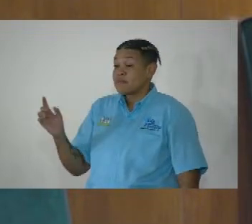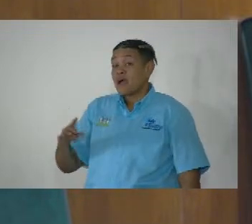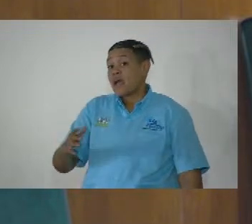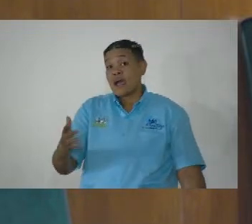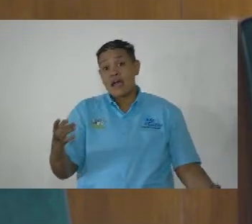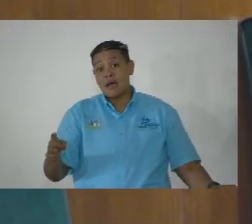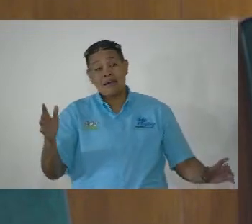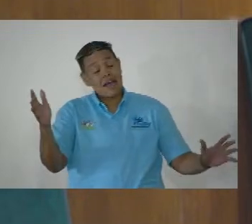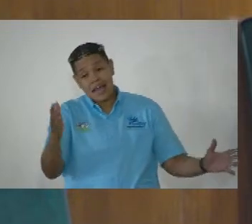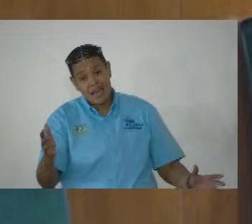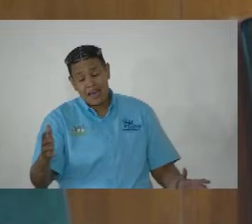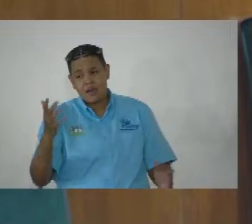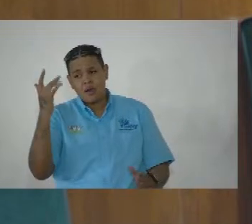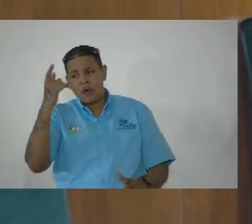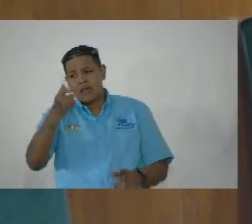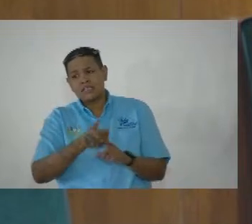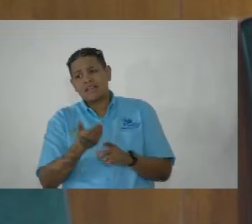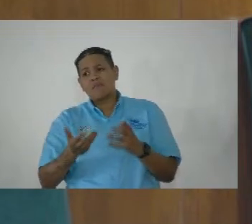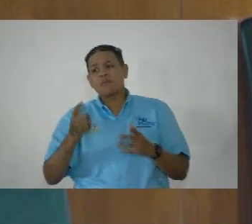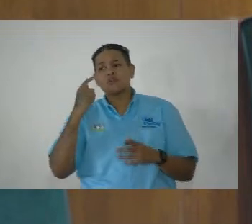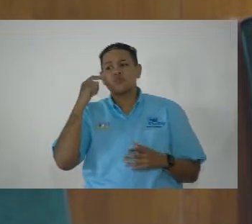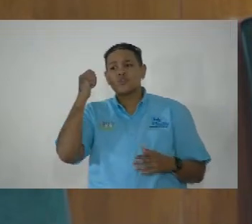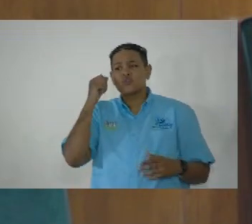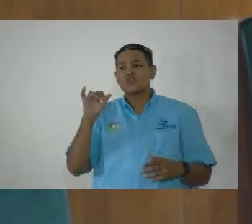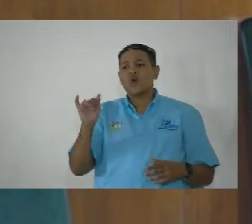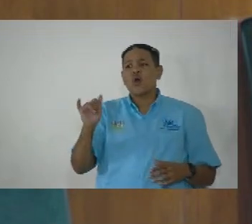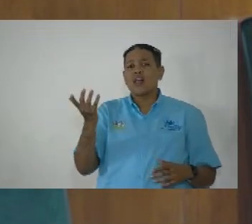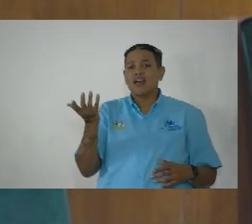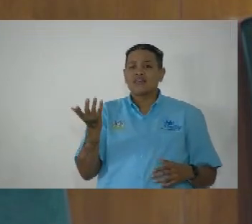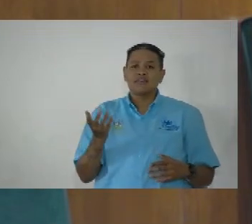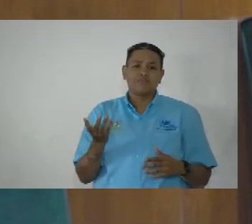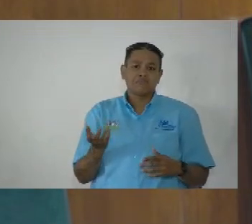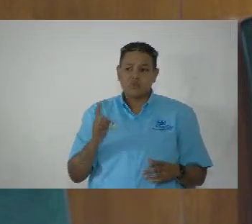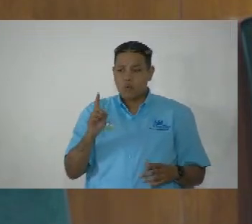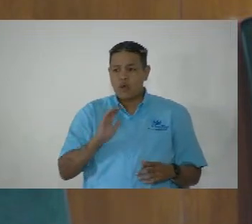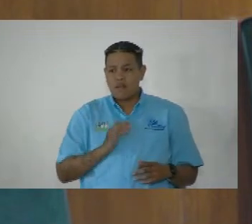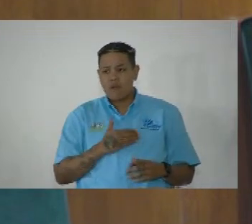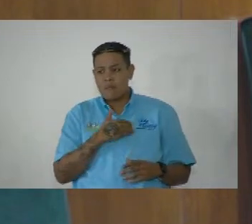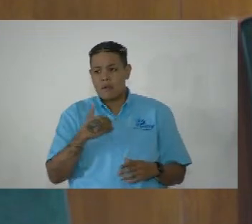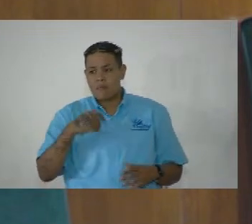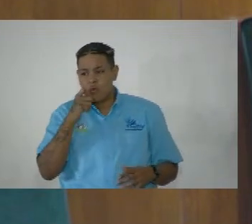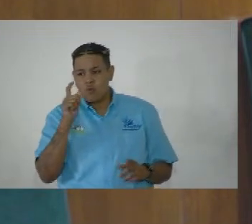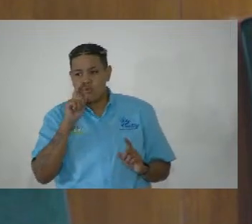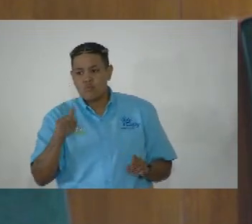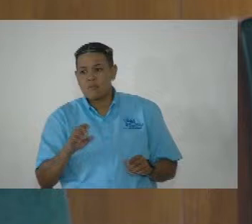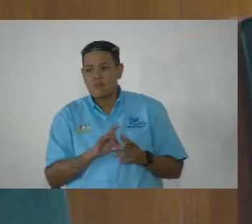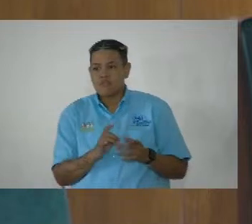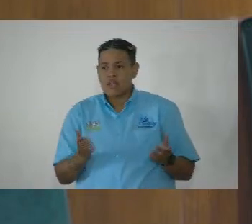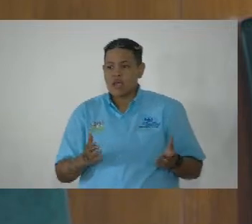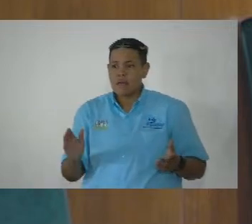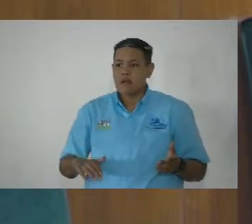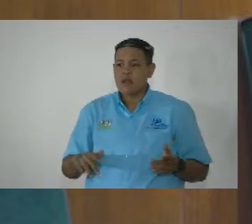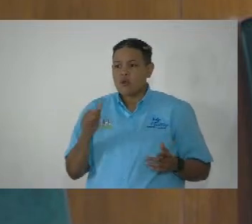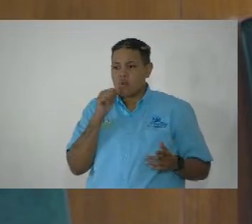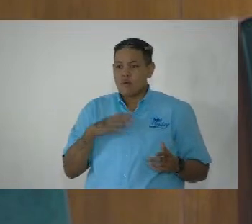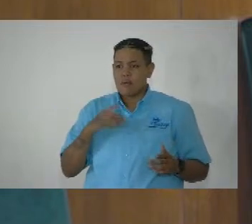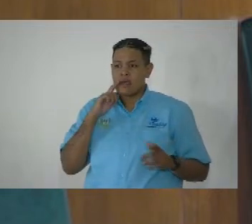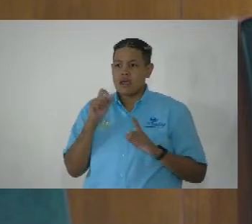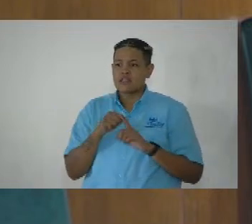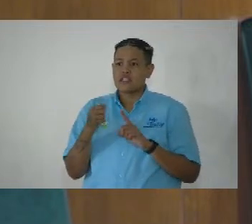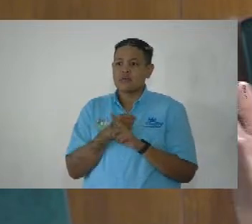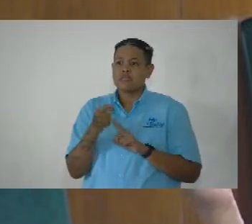because this might sound like tongue-in-cheek, but there was one of our colleagues who made a report in here that the woman was actually